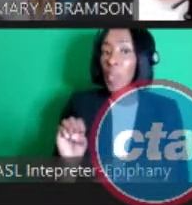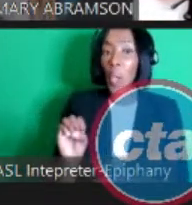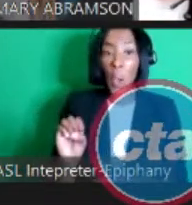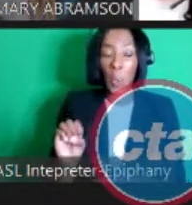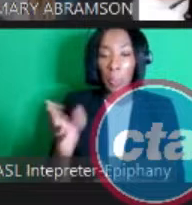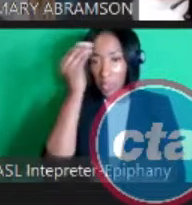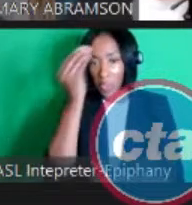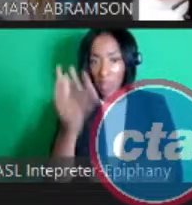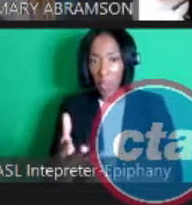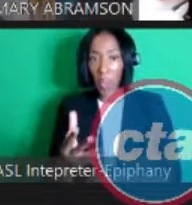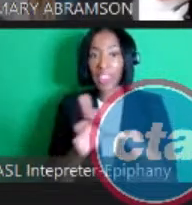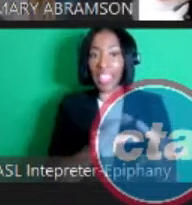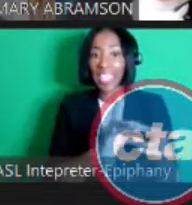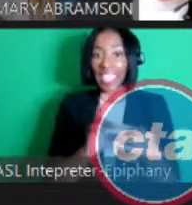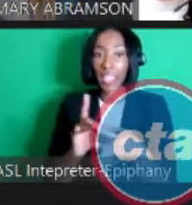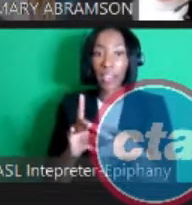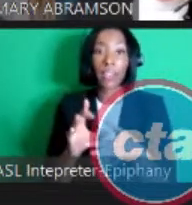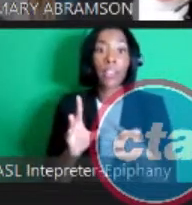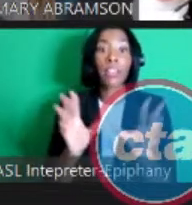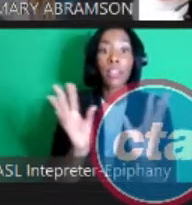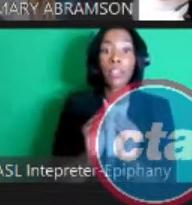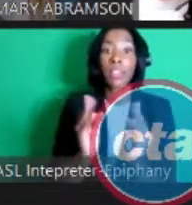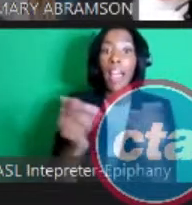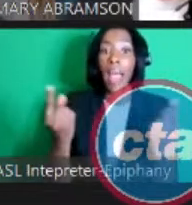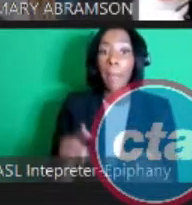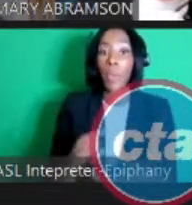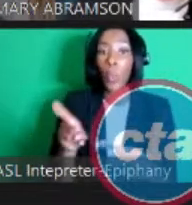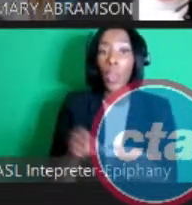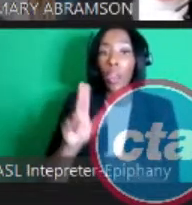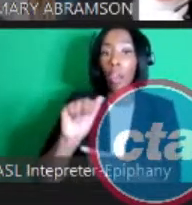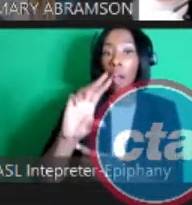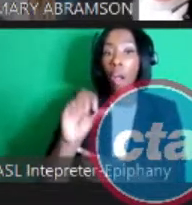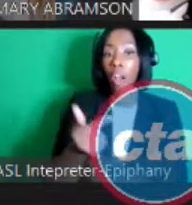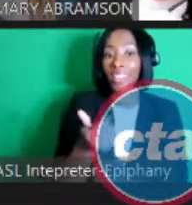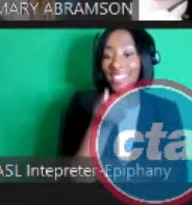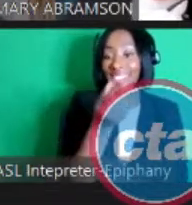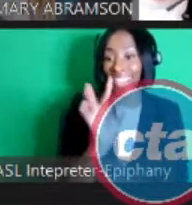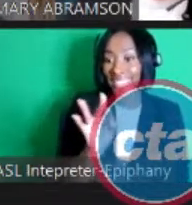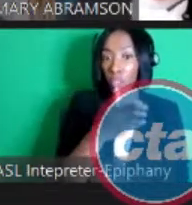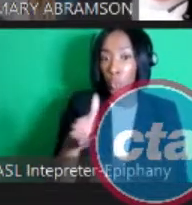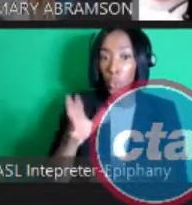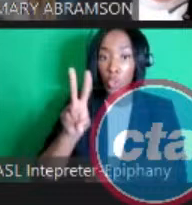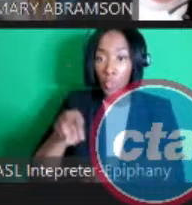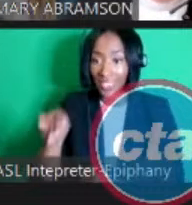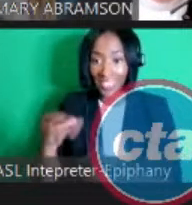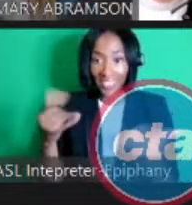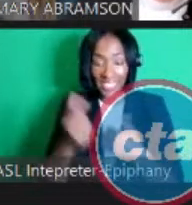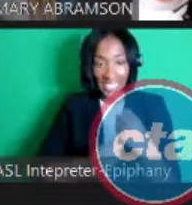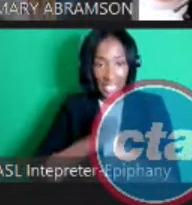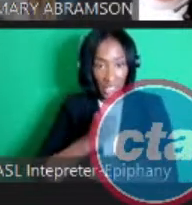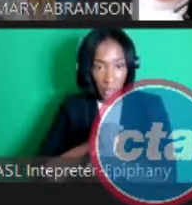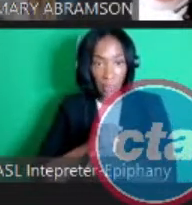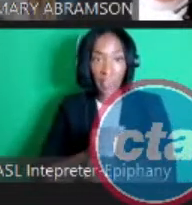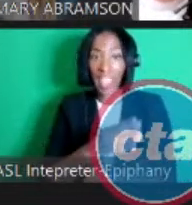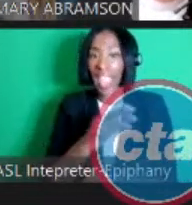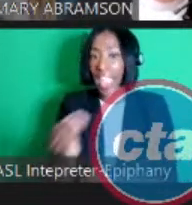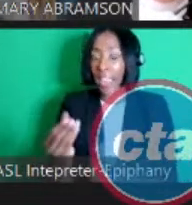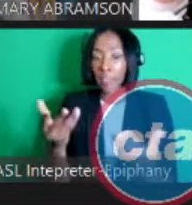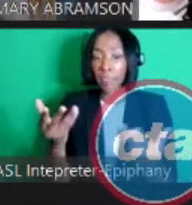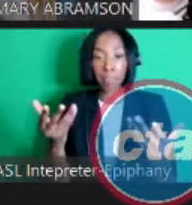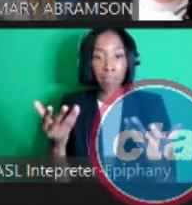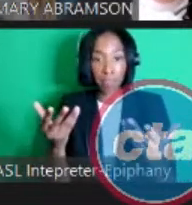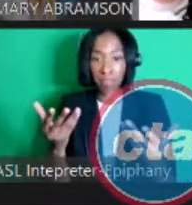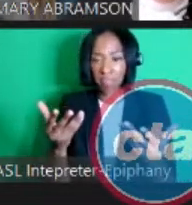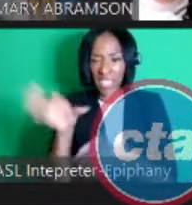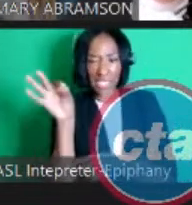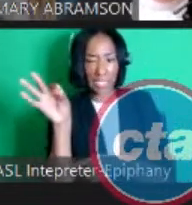note that the convention is being held August 19th through the 22nd of this year. And just as a little